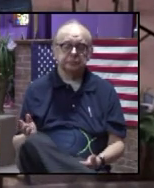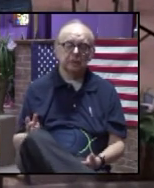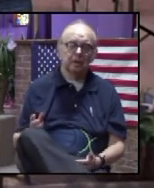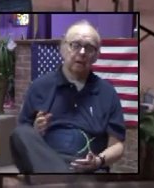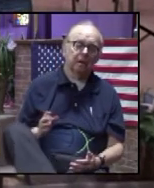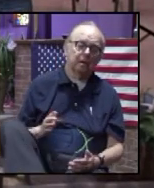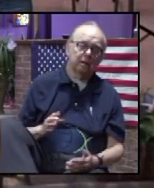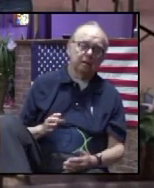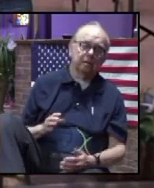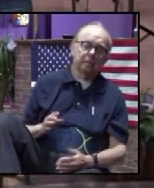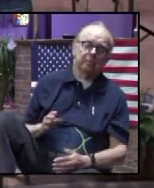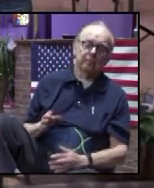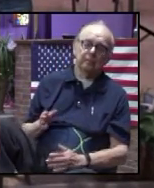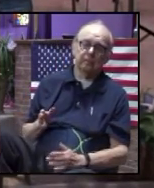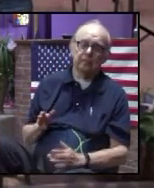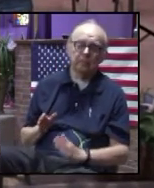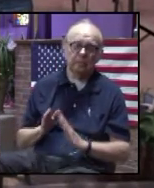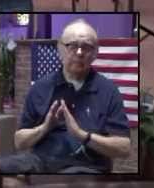just peaceful,